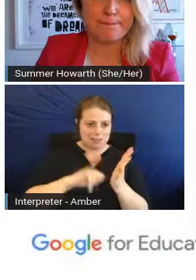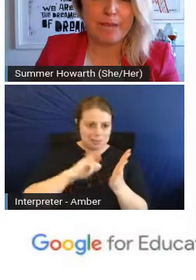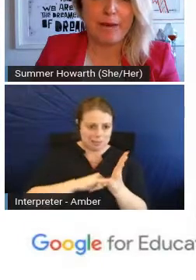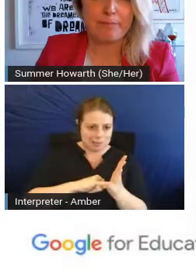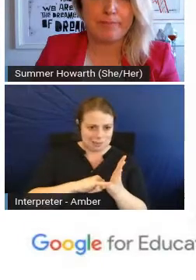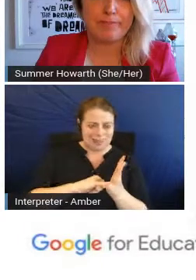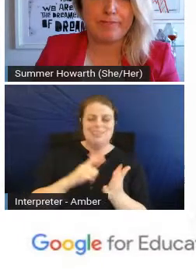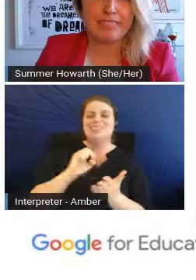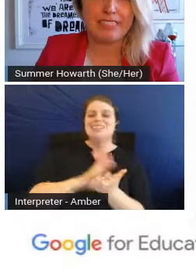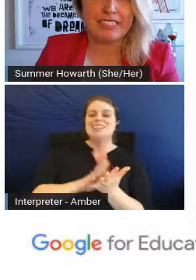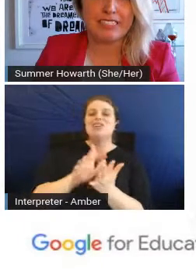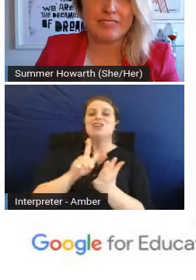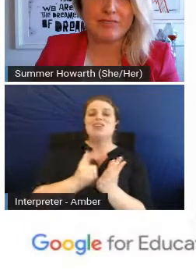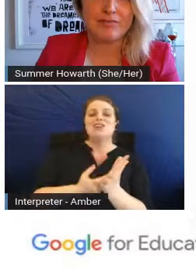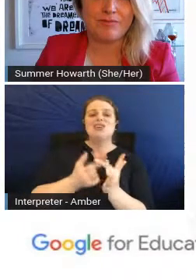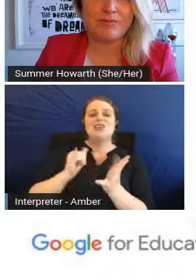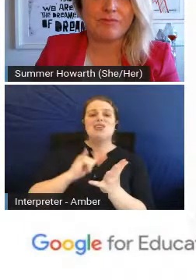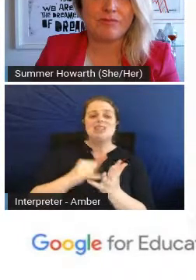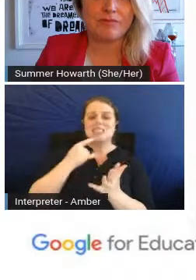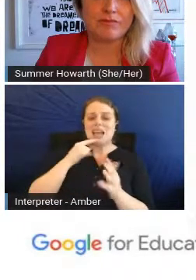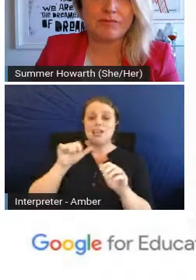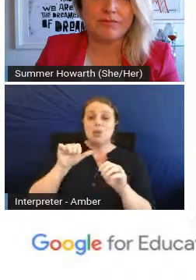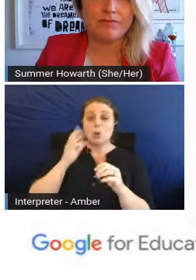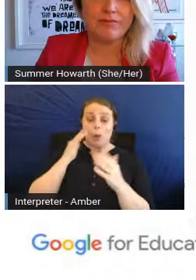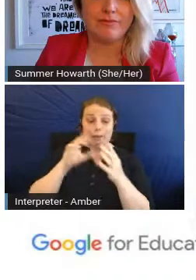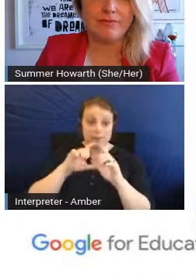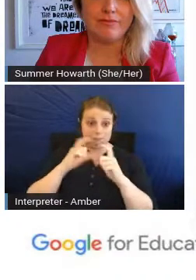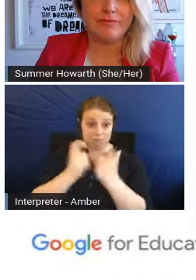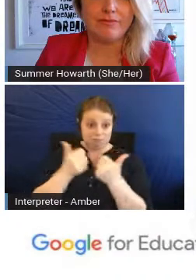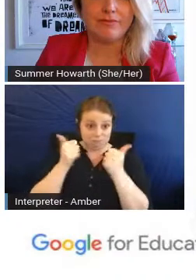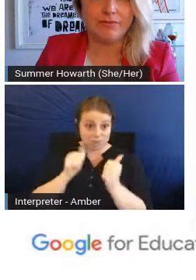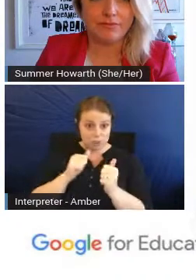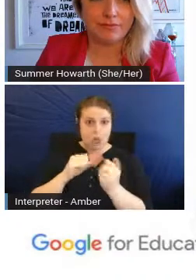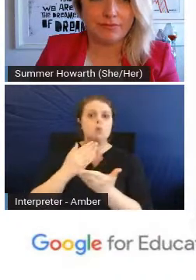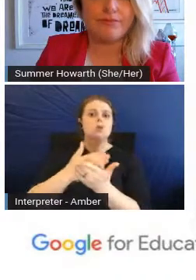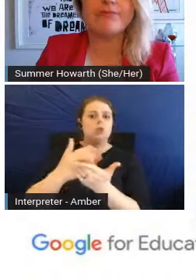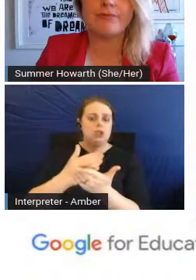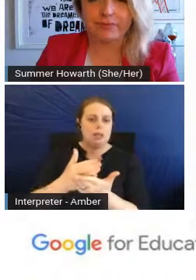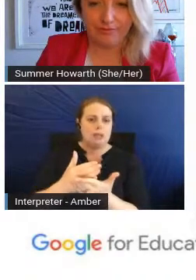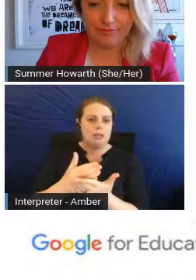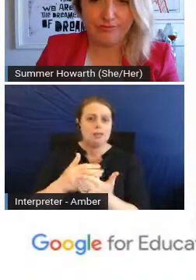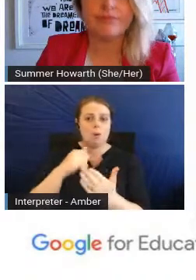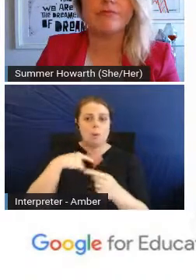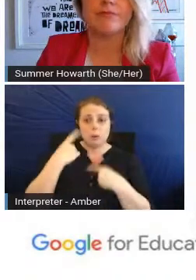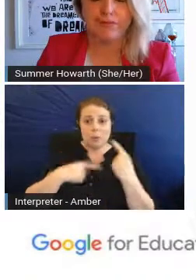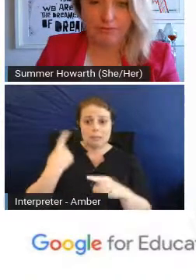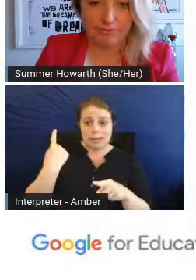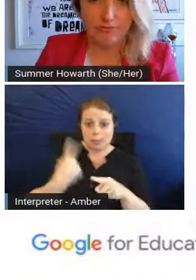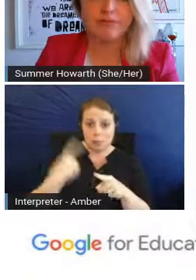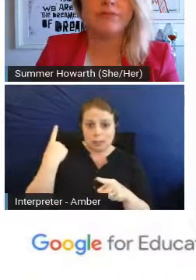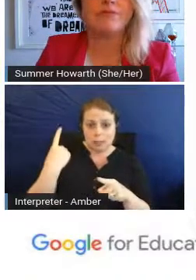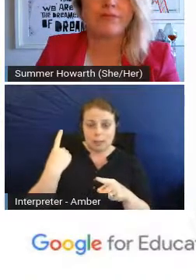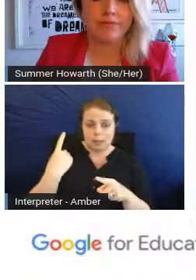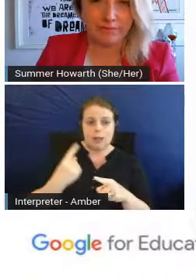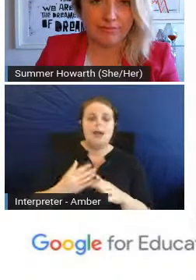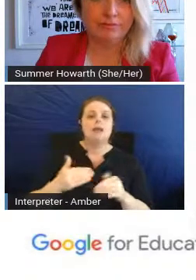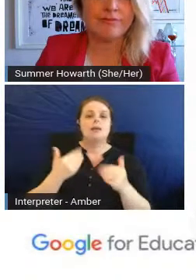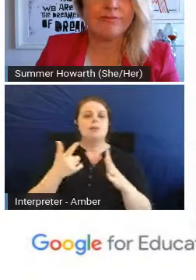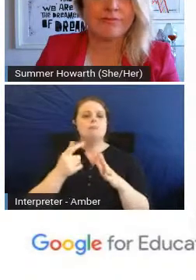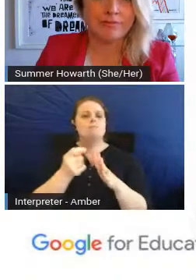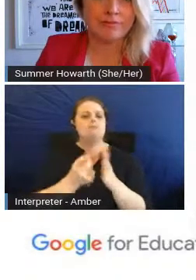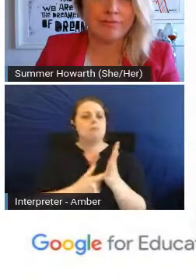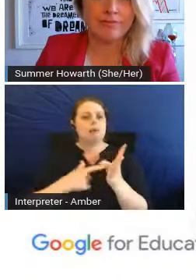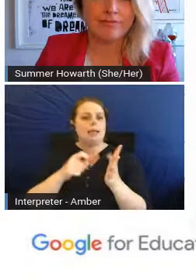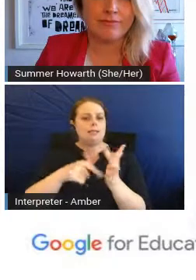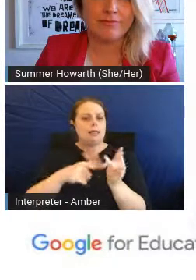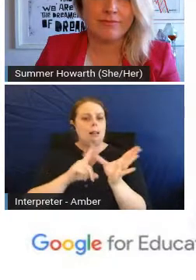So I'm going to go through this quite quickly, and then I want practical examples. So Jim's going to fill in and paint that beautiful picture.